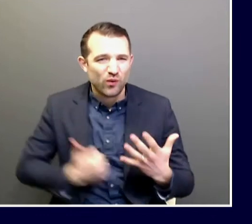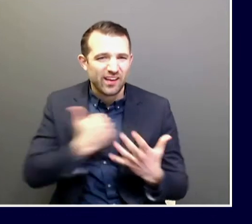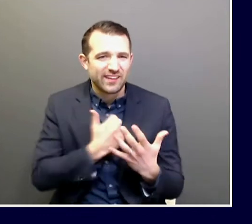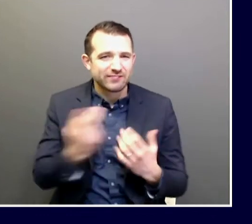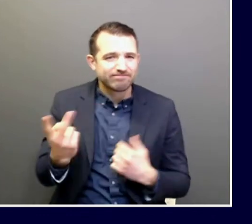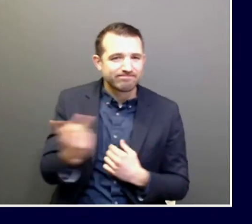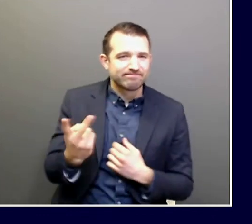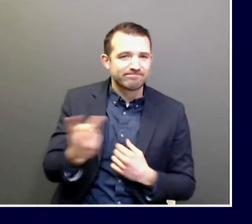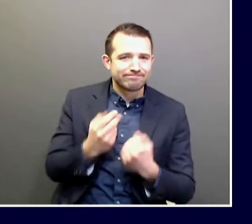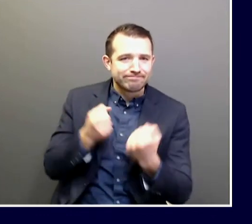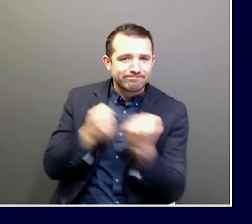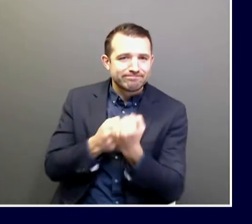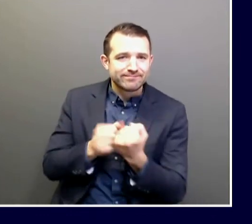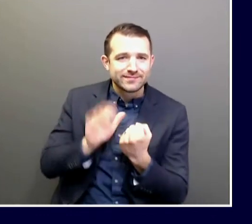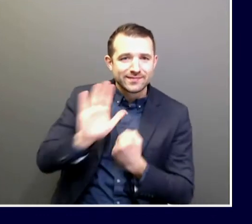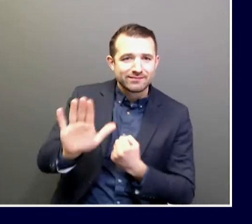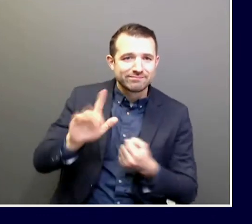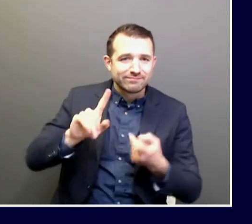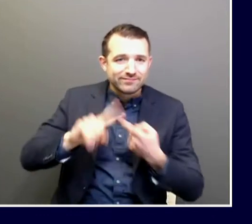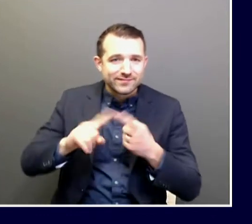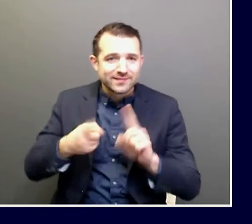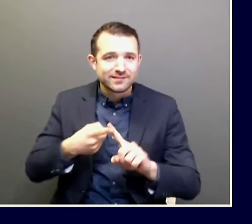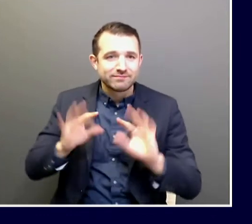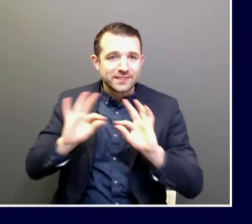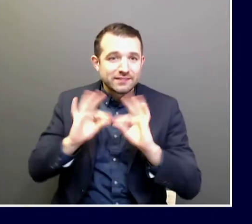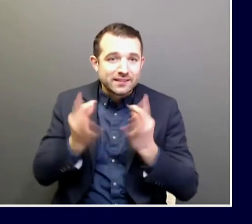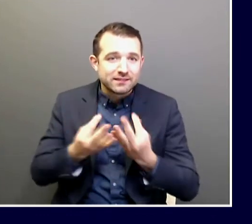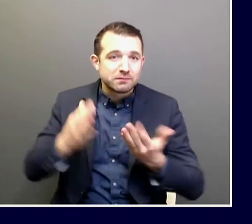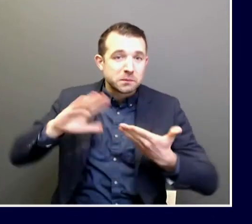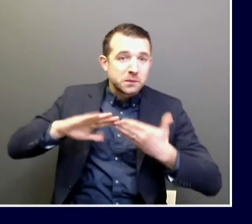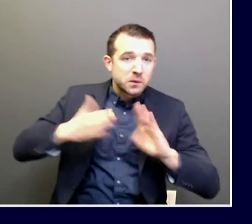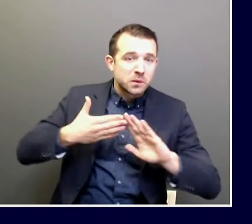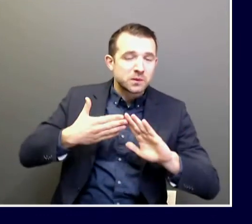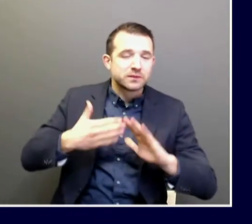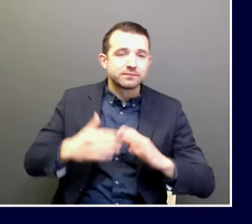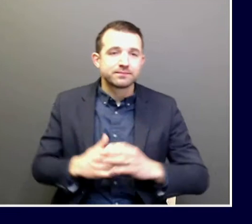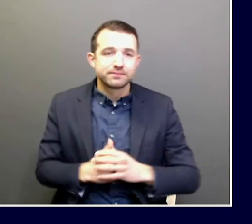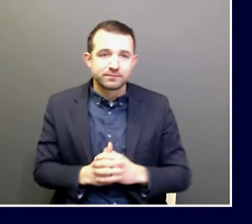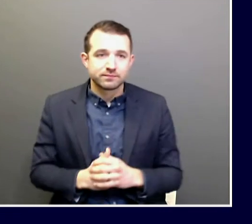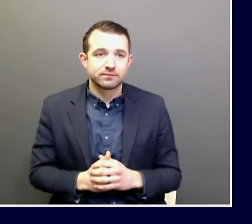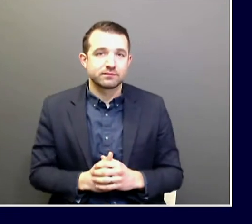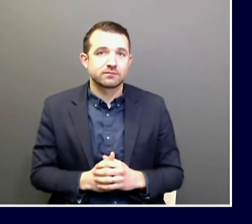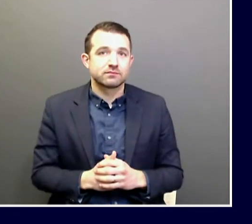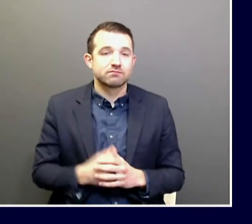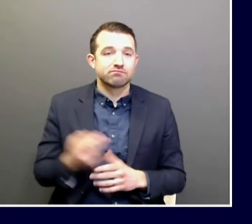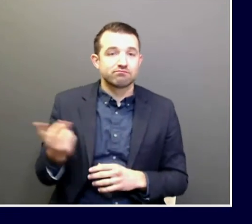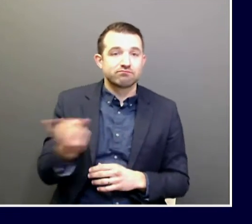family members, and communities of both of these individuals, as well as the